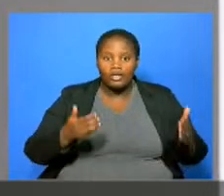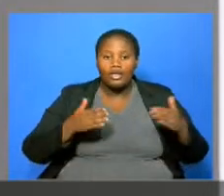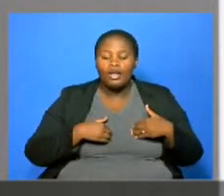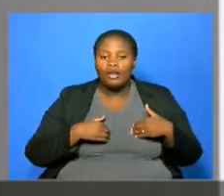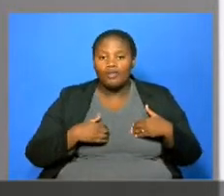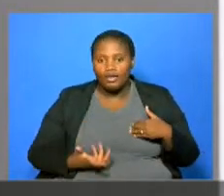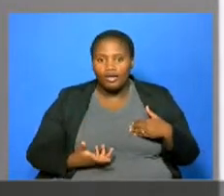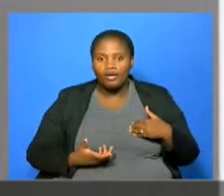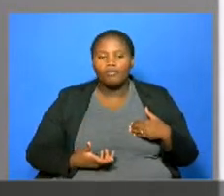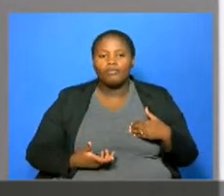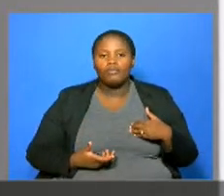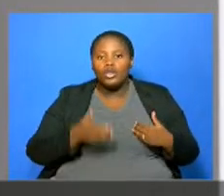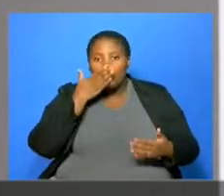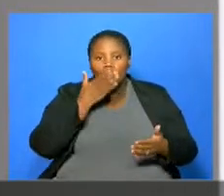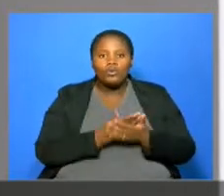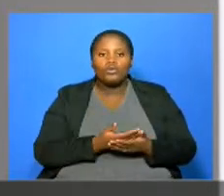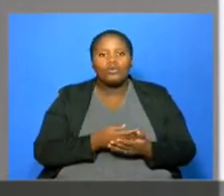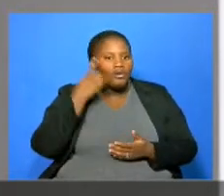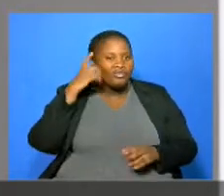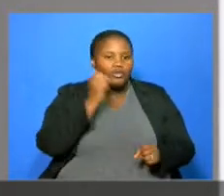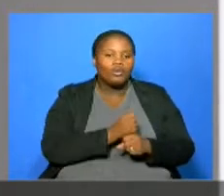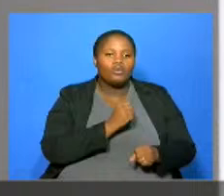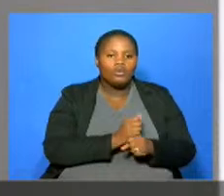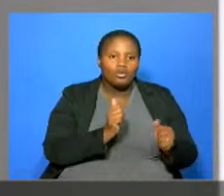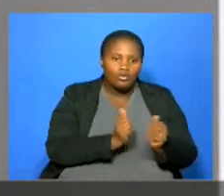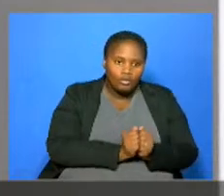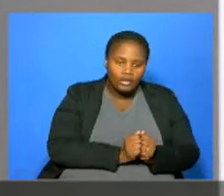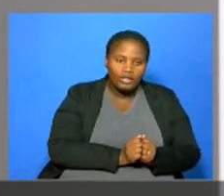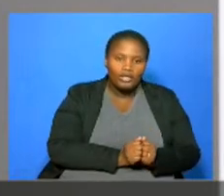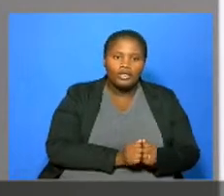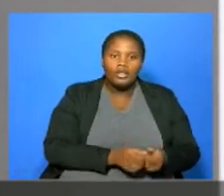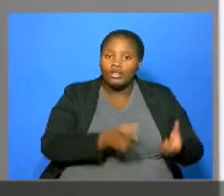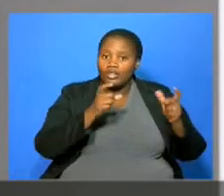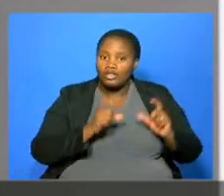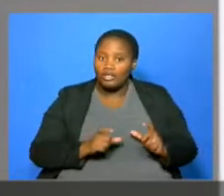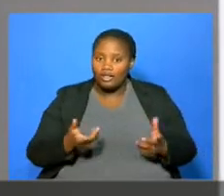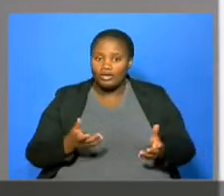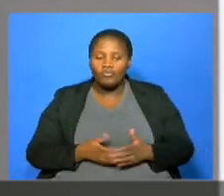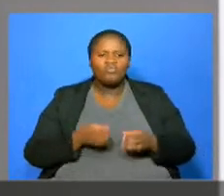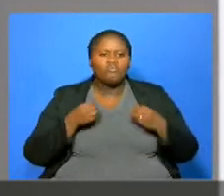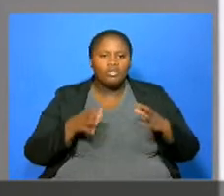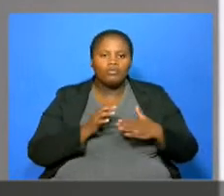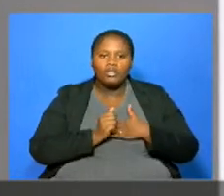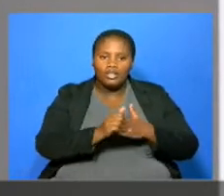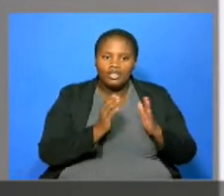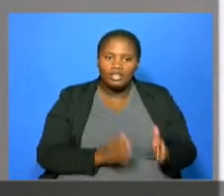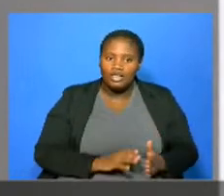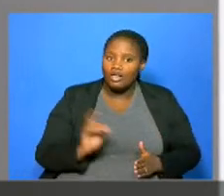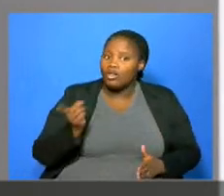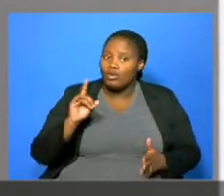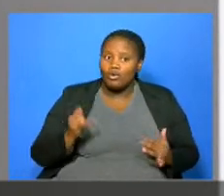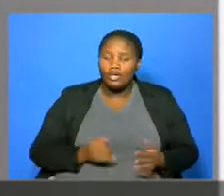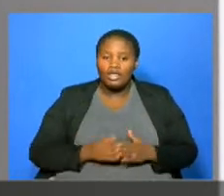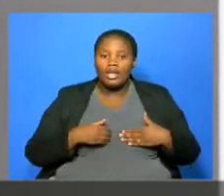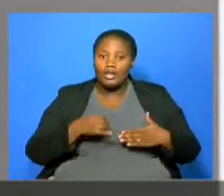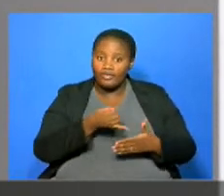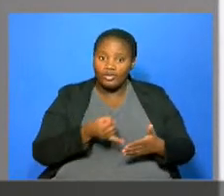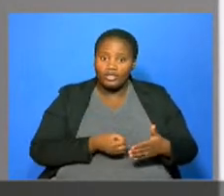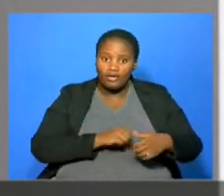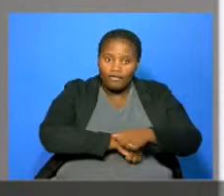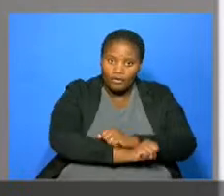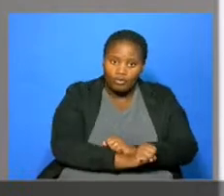with tens, if not hundreds, of leaders that not only shaped football in